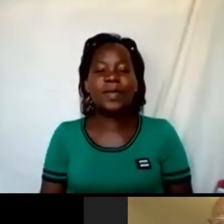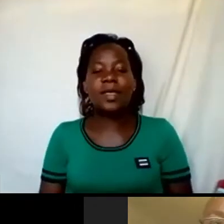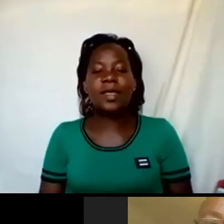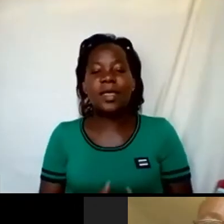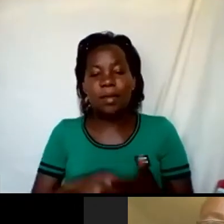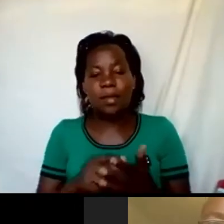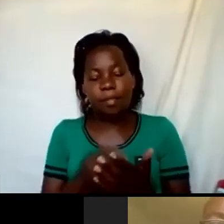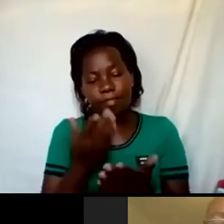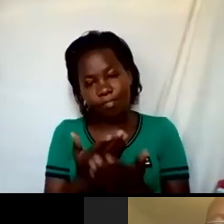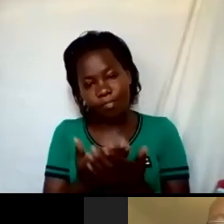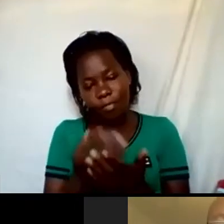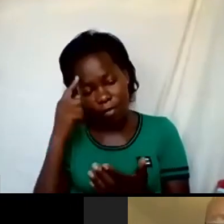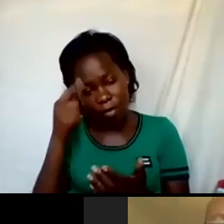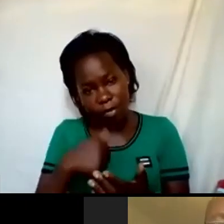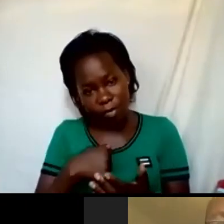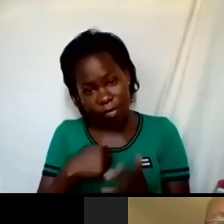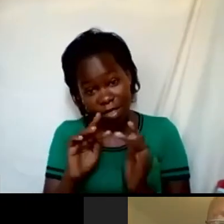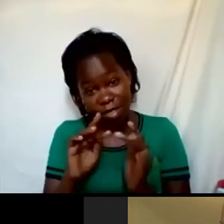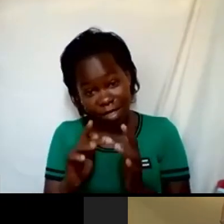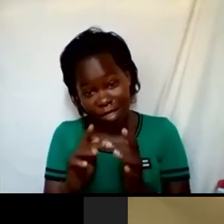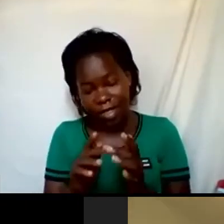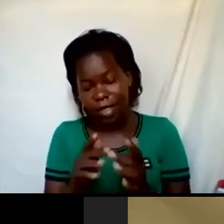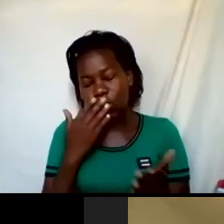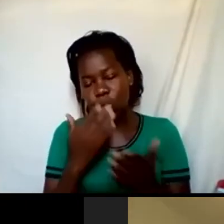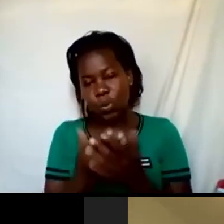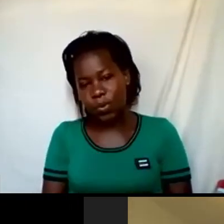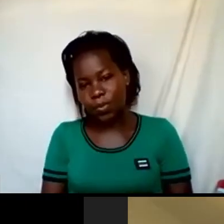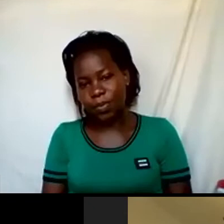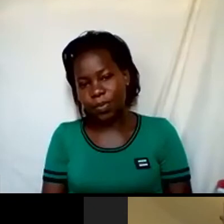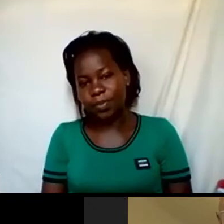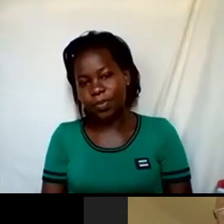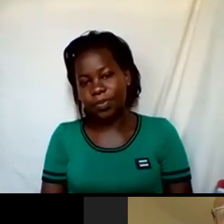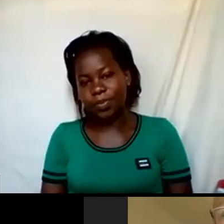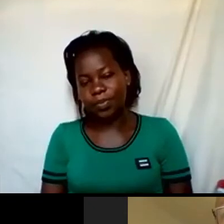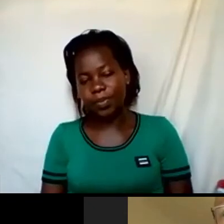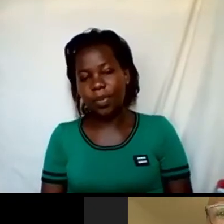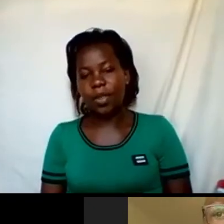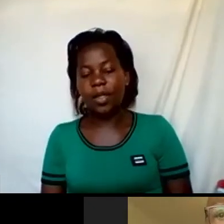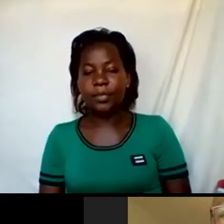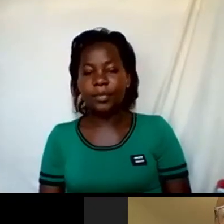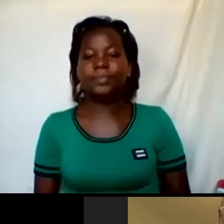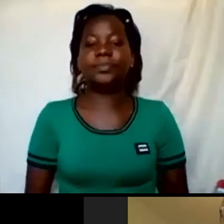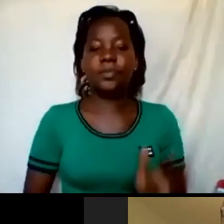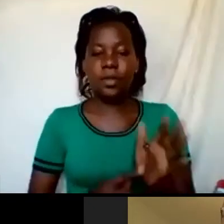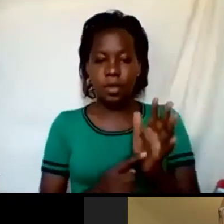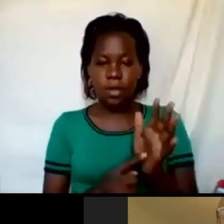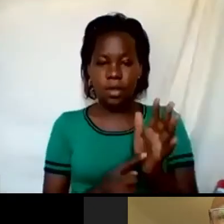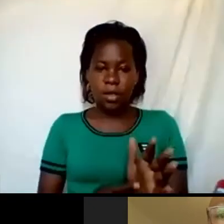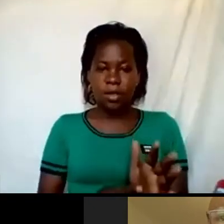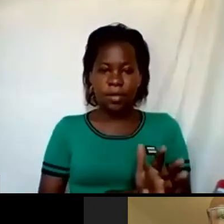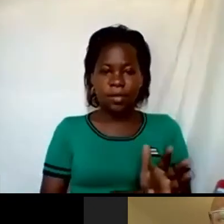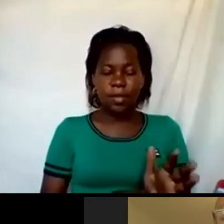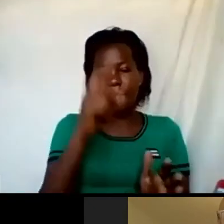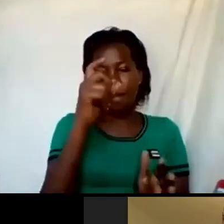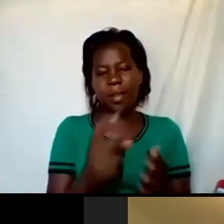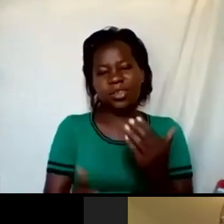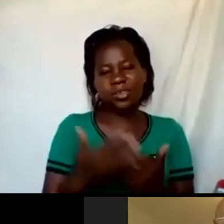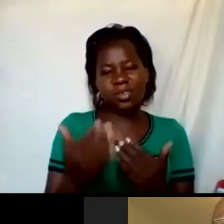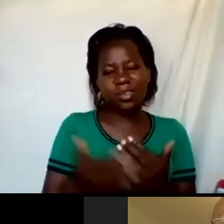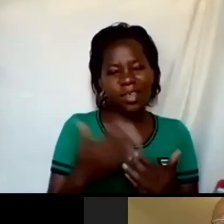a key takeaway. Apps that are around, for example, could be personal care, could be